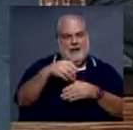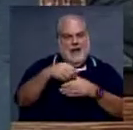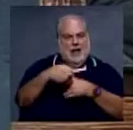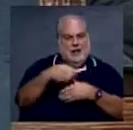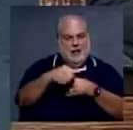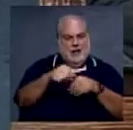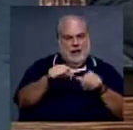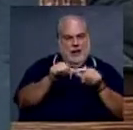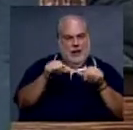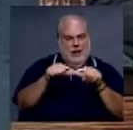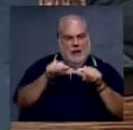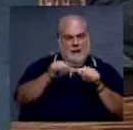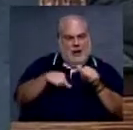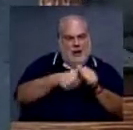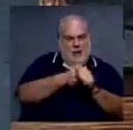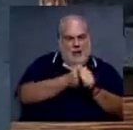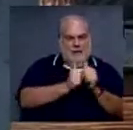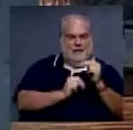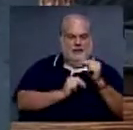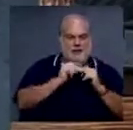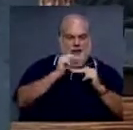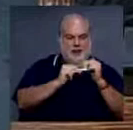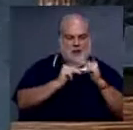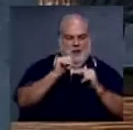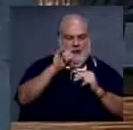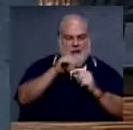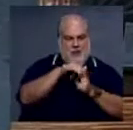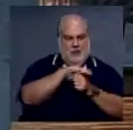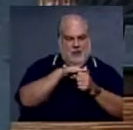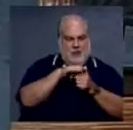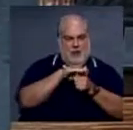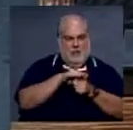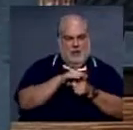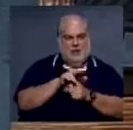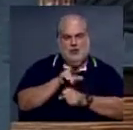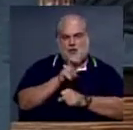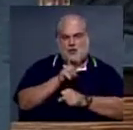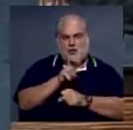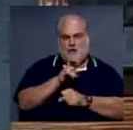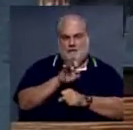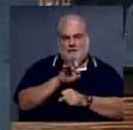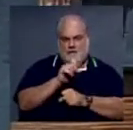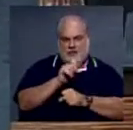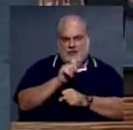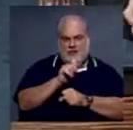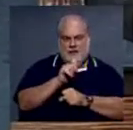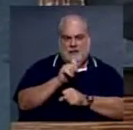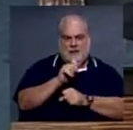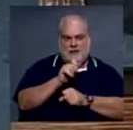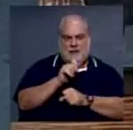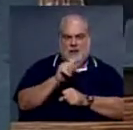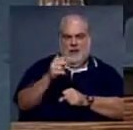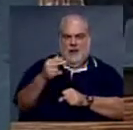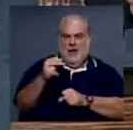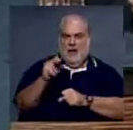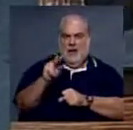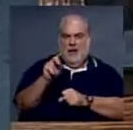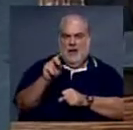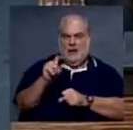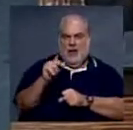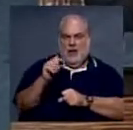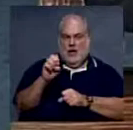area just behind the building, and this outdoor area was approximately 200 square feet. Hounds Lounge, in